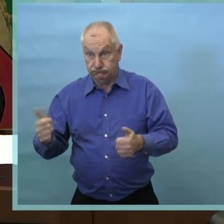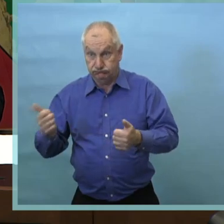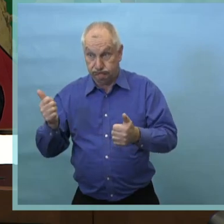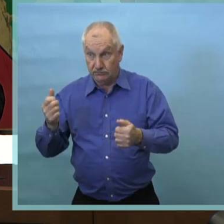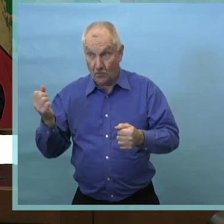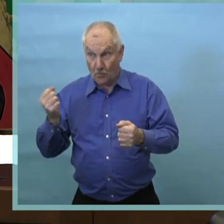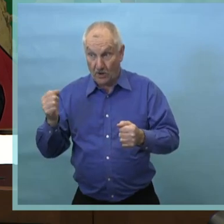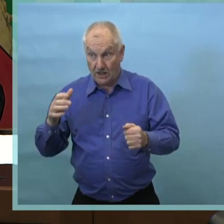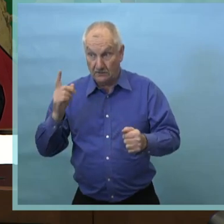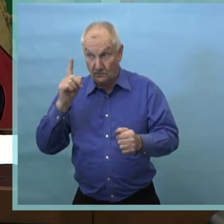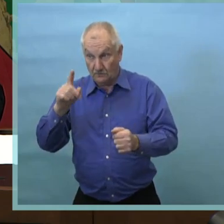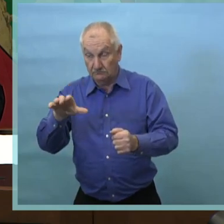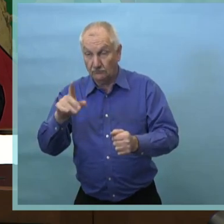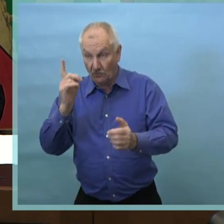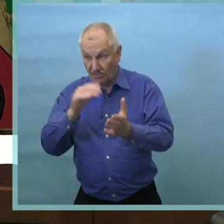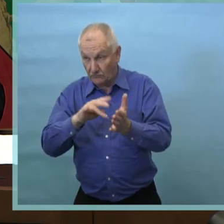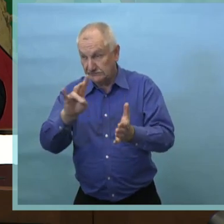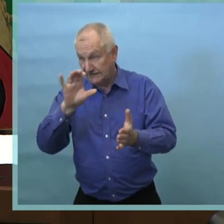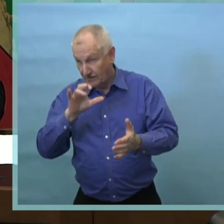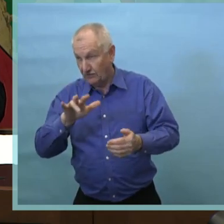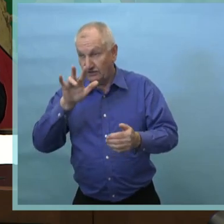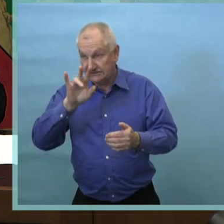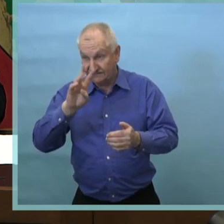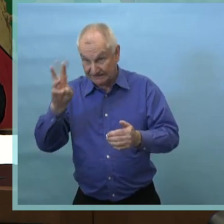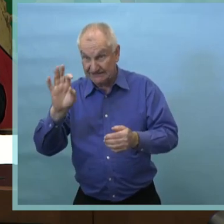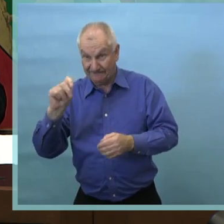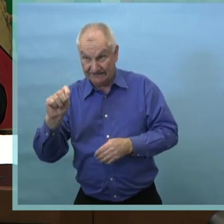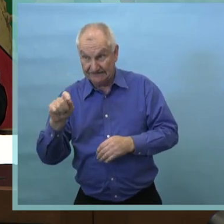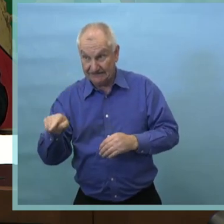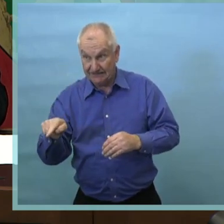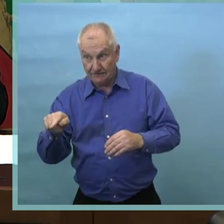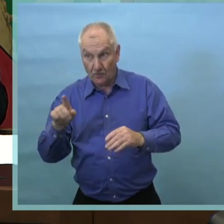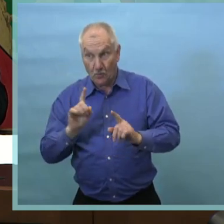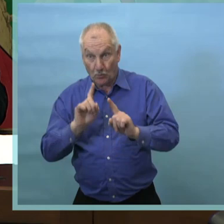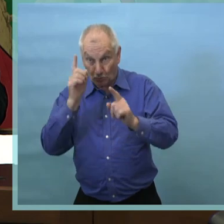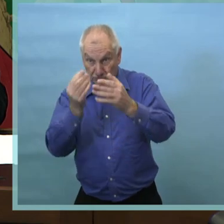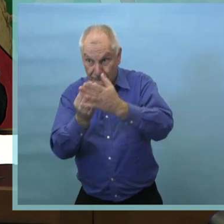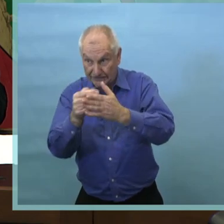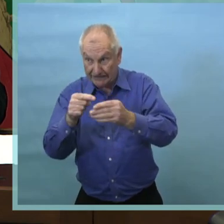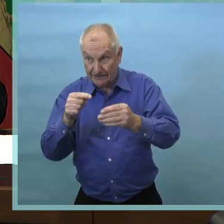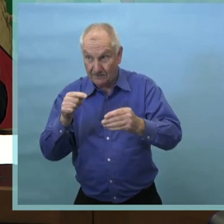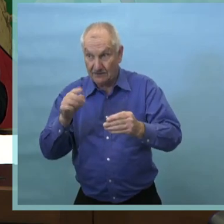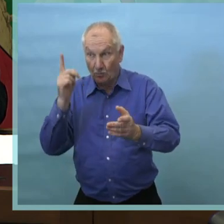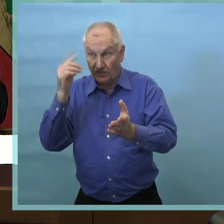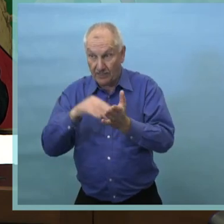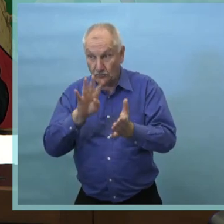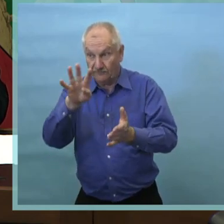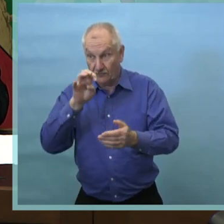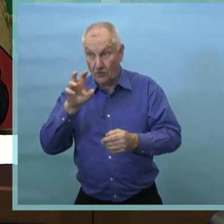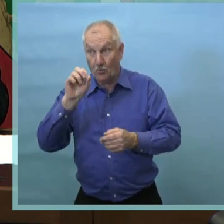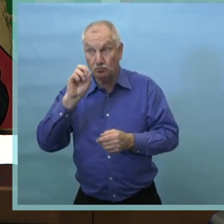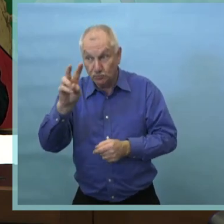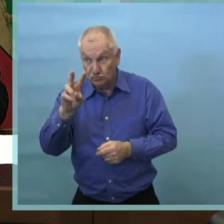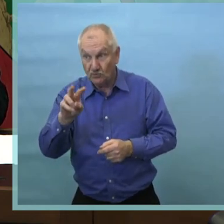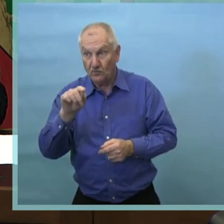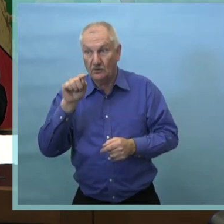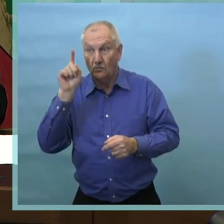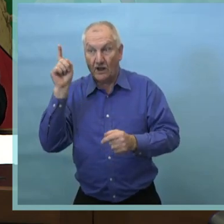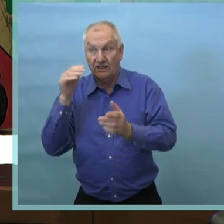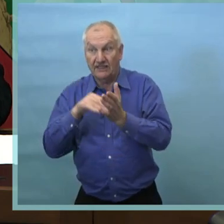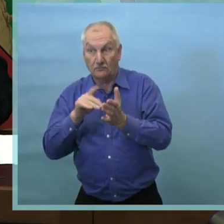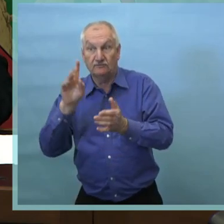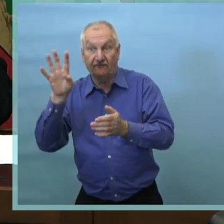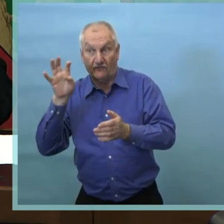feet. The target level for spring is between 1,402 and 1,404